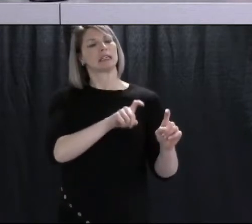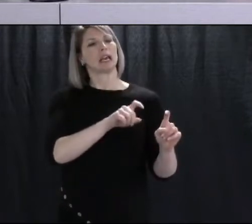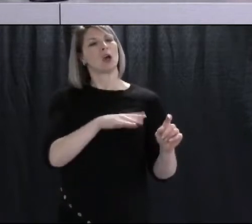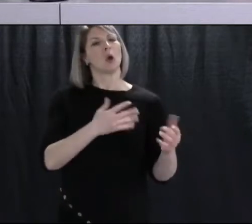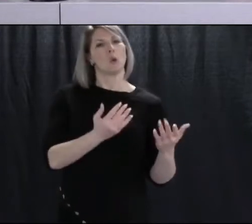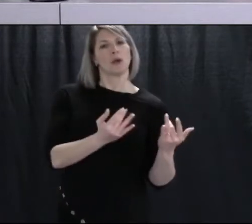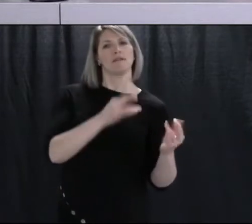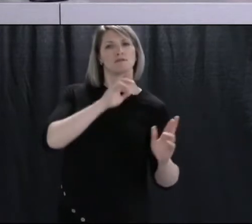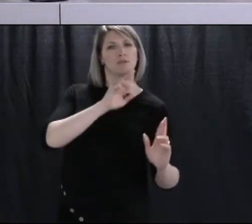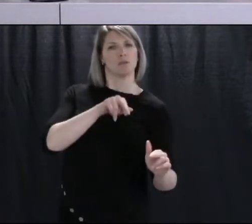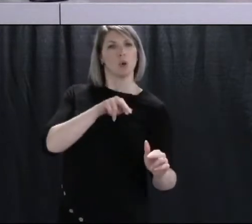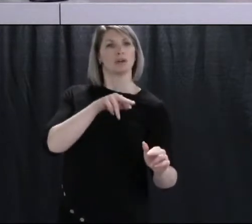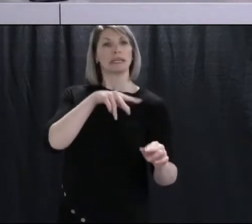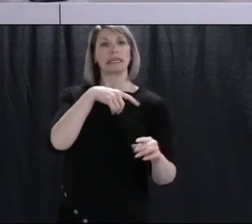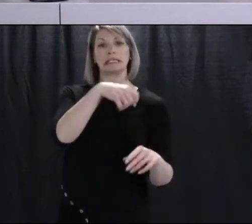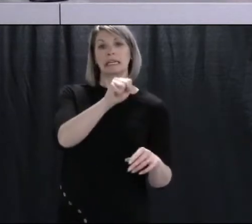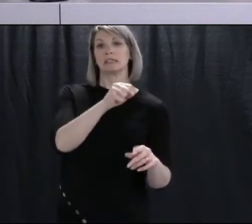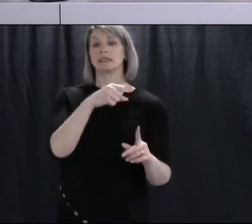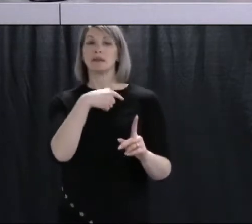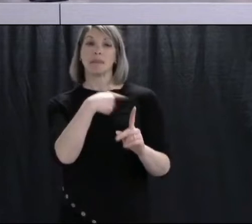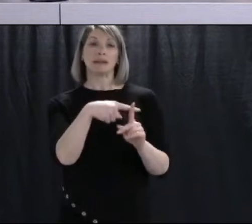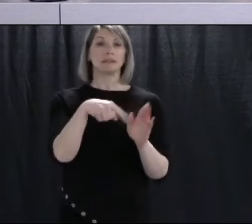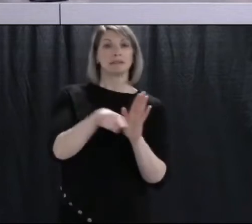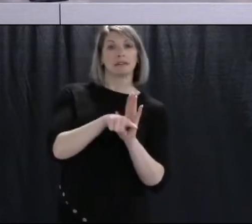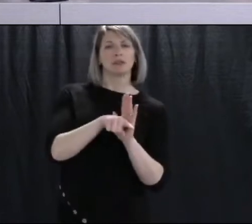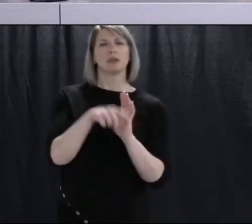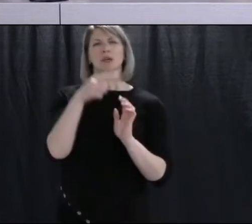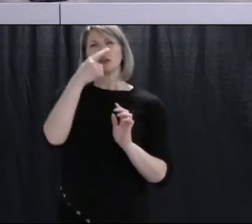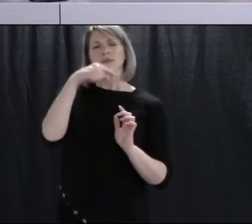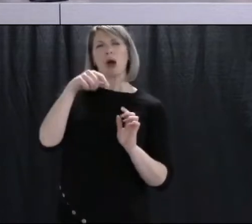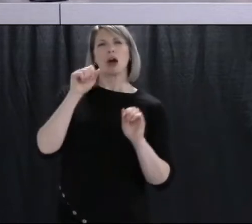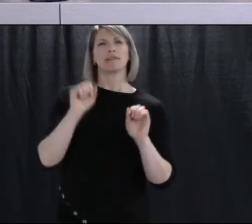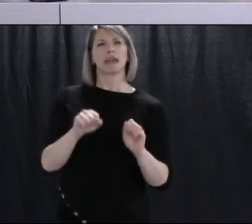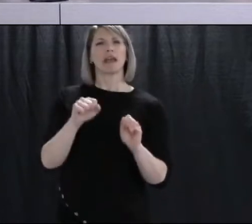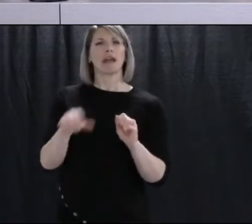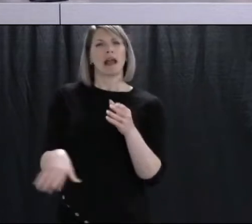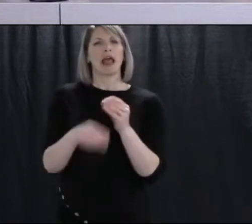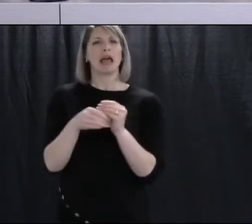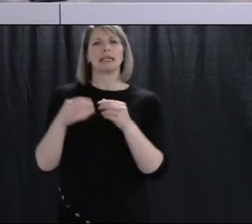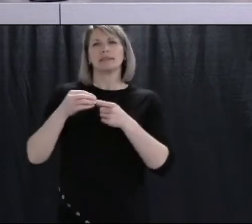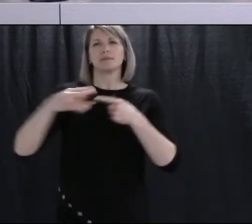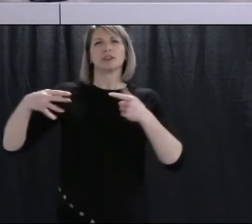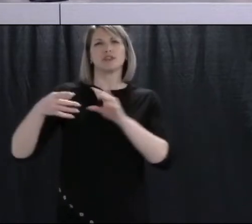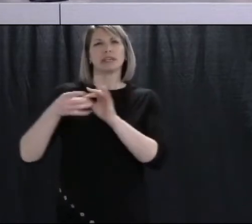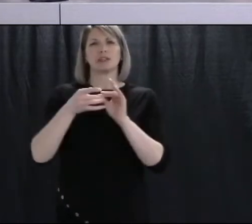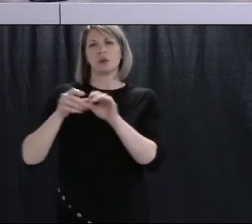Could you tell us the number of people who have been tested but for whom you don't have results yet?